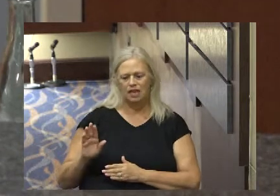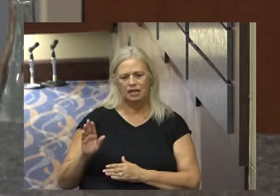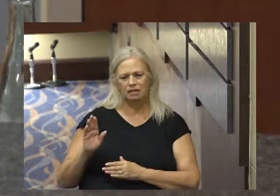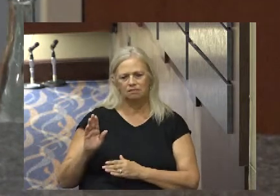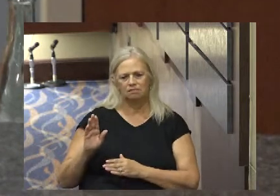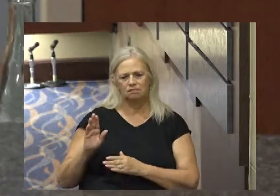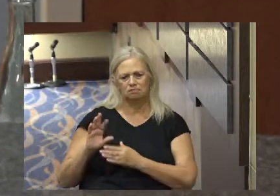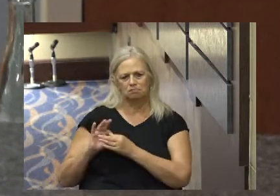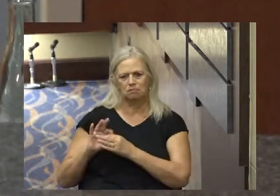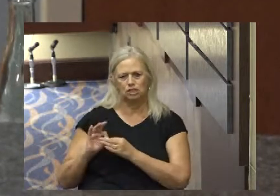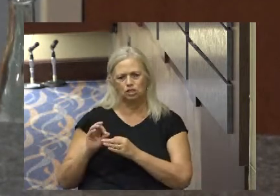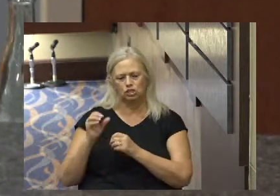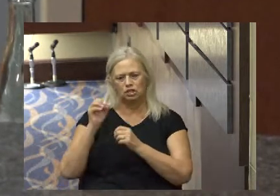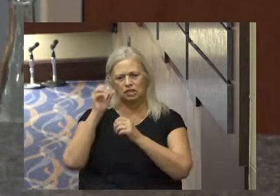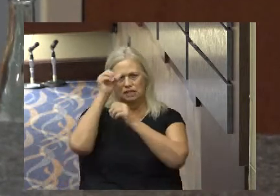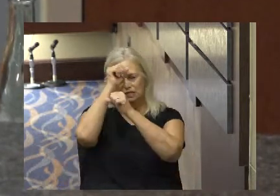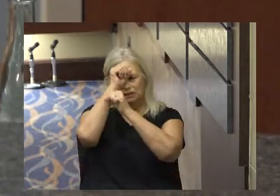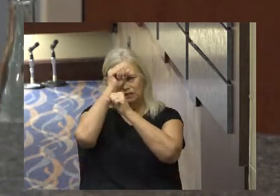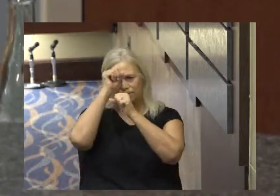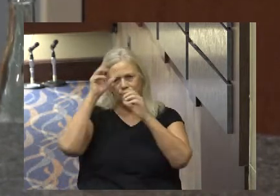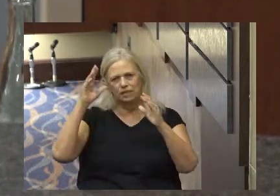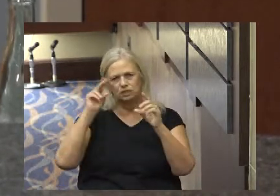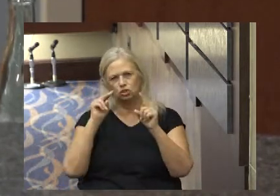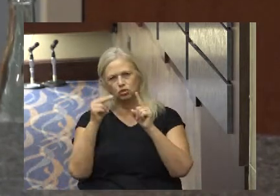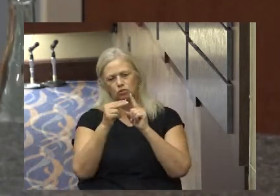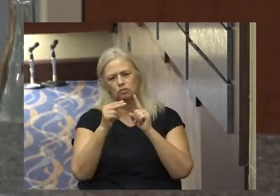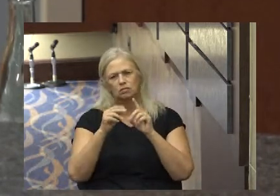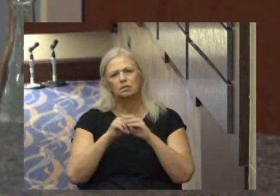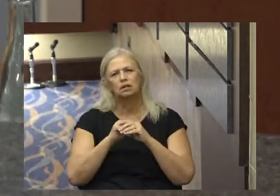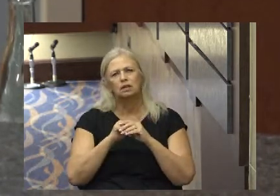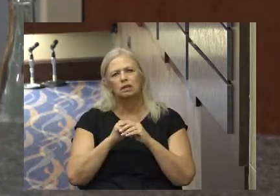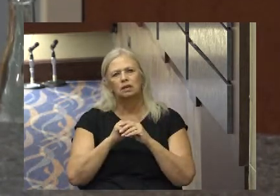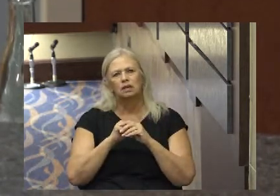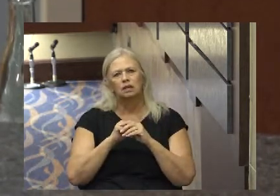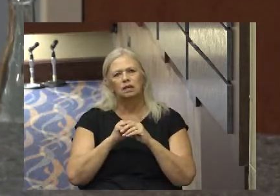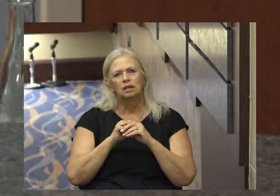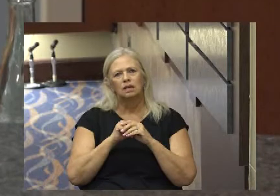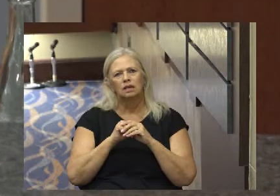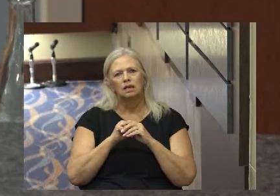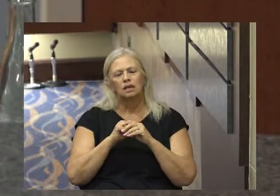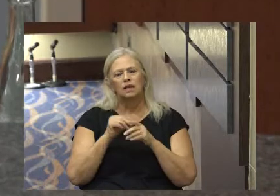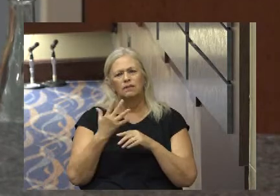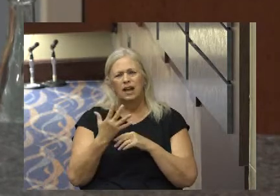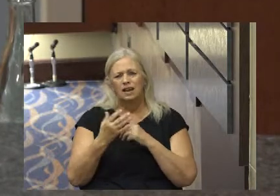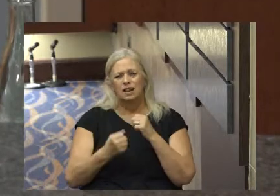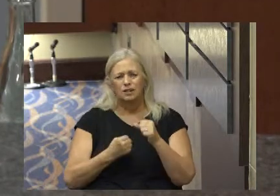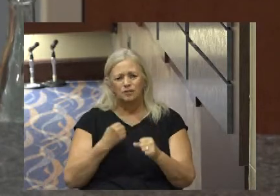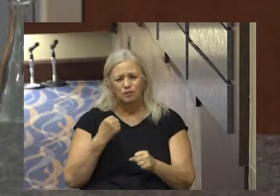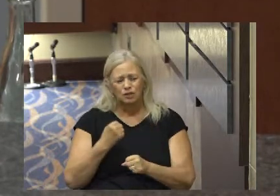perish. Um, in this time, those 5 years have flown by, literally.